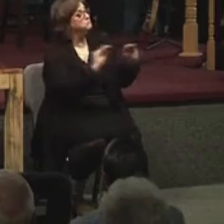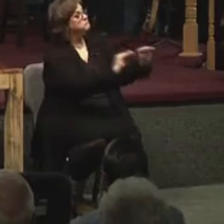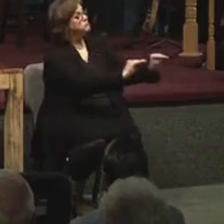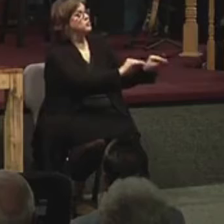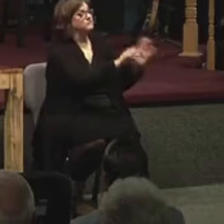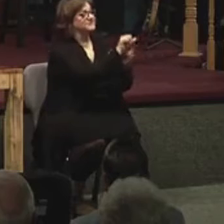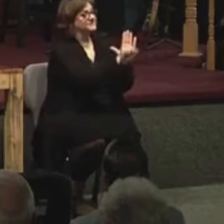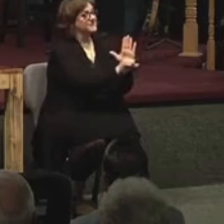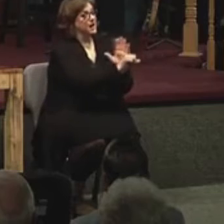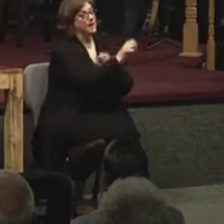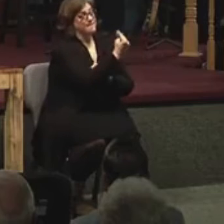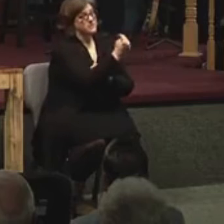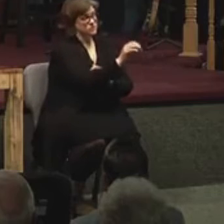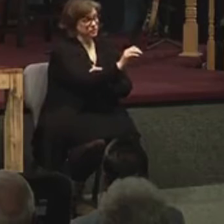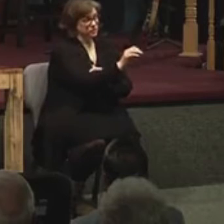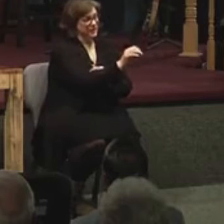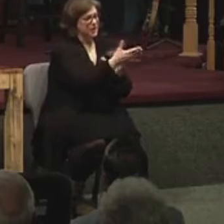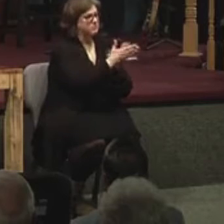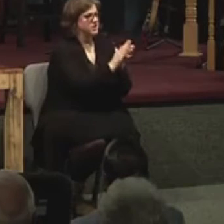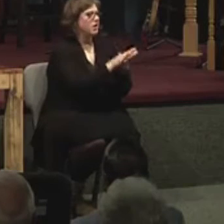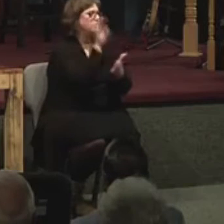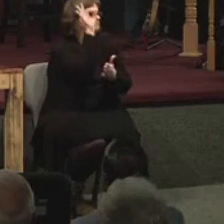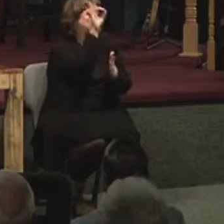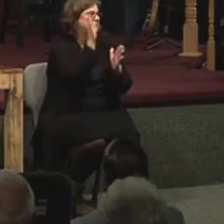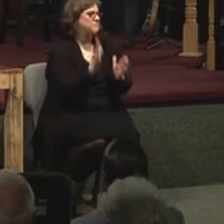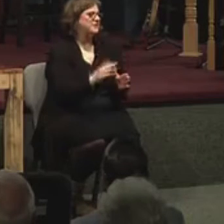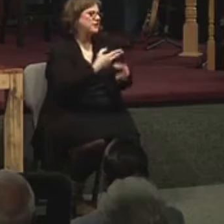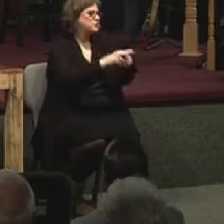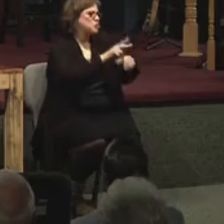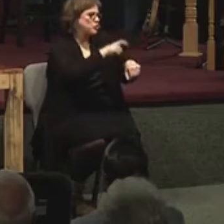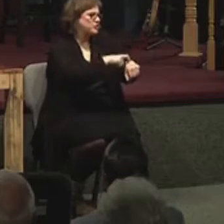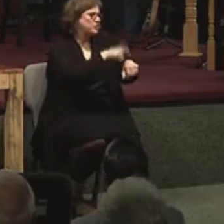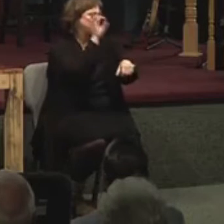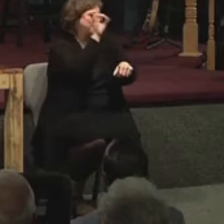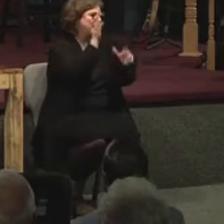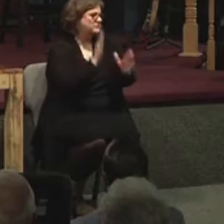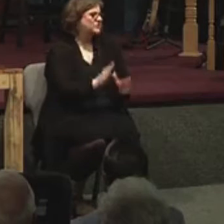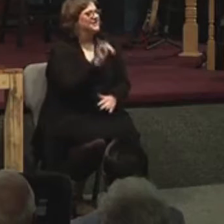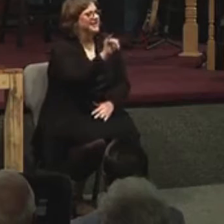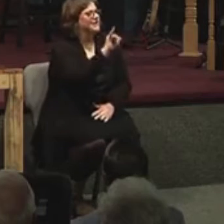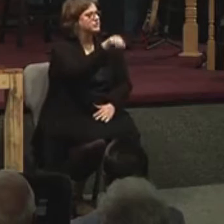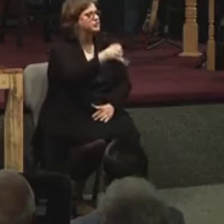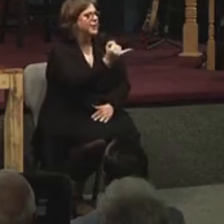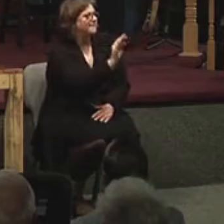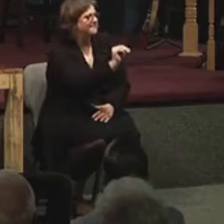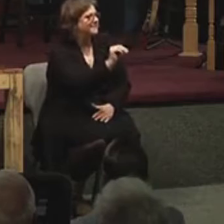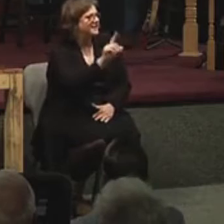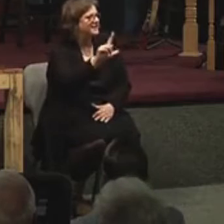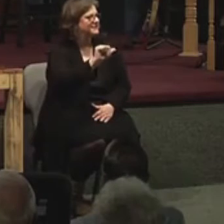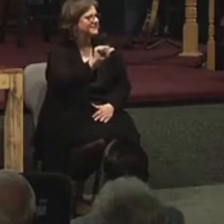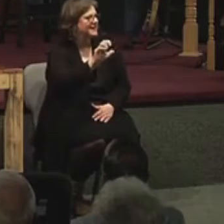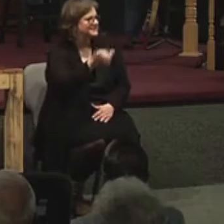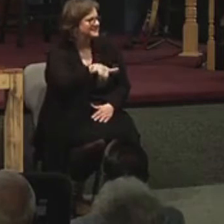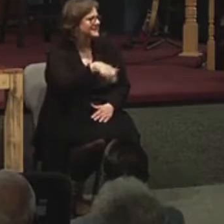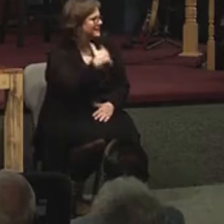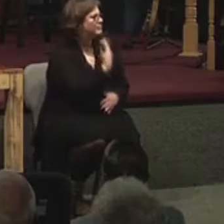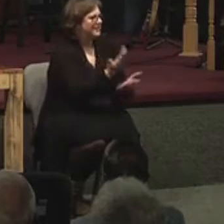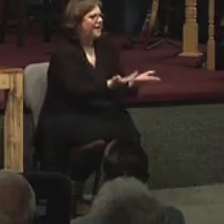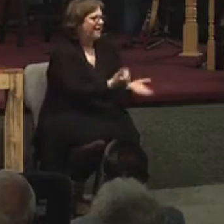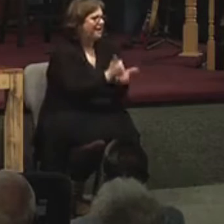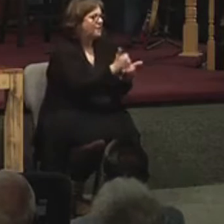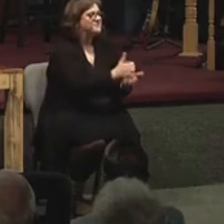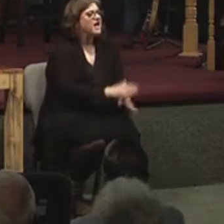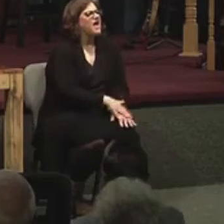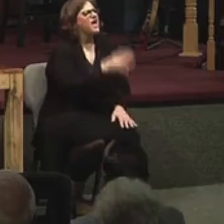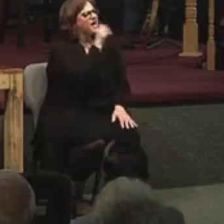kind of helping pastors who needed to take a break or stepping as an interim from time to time. And when he was